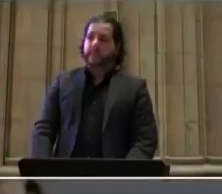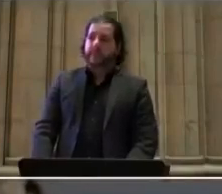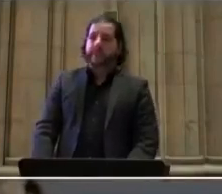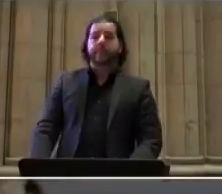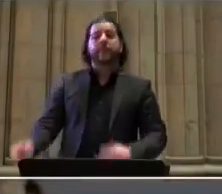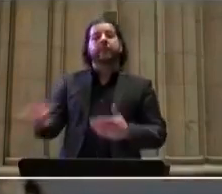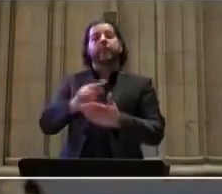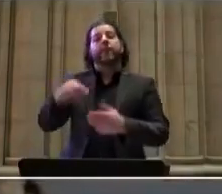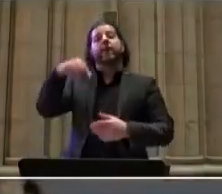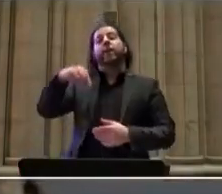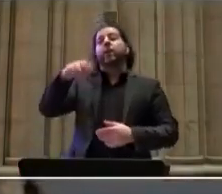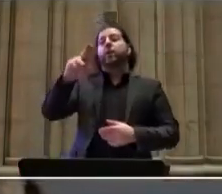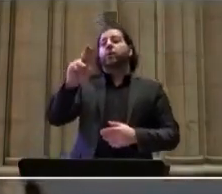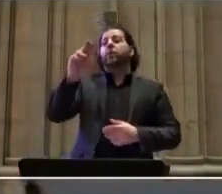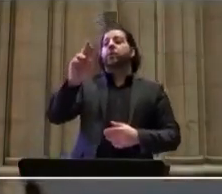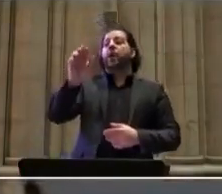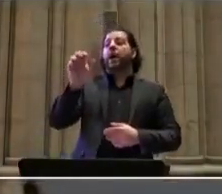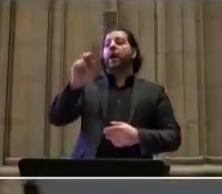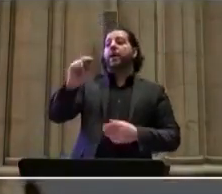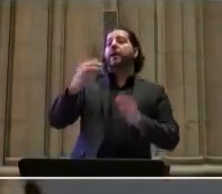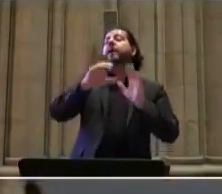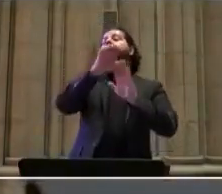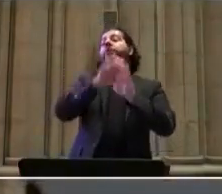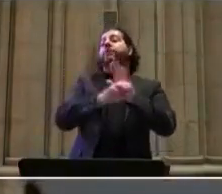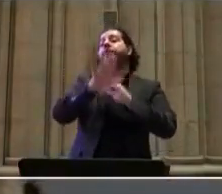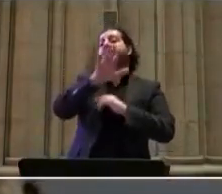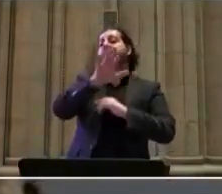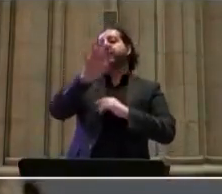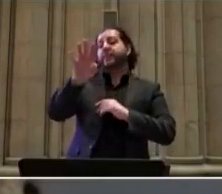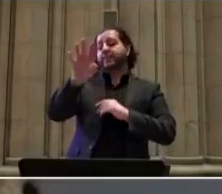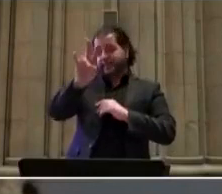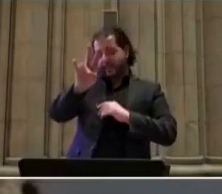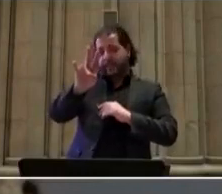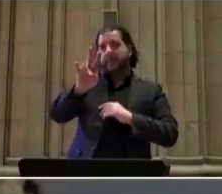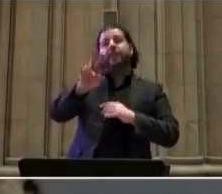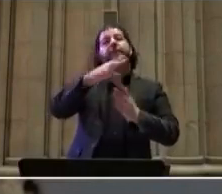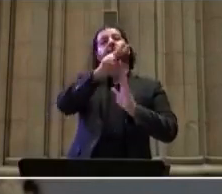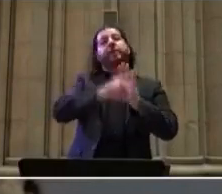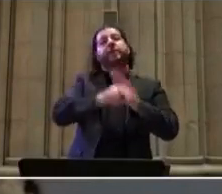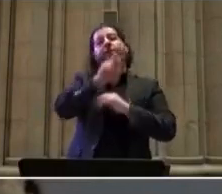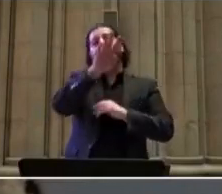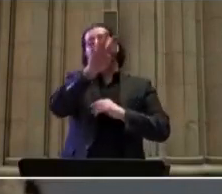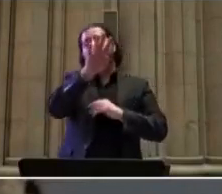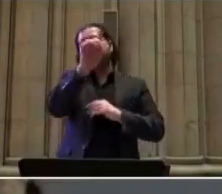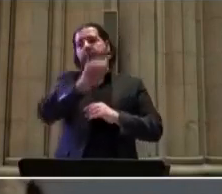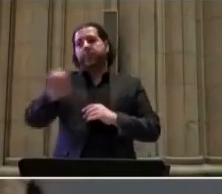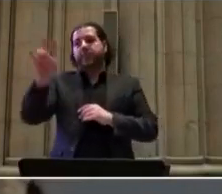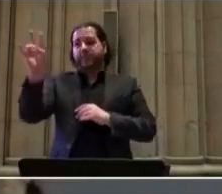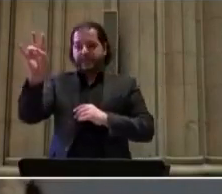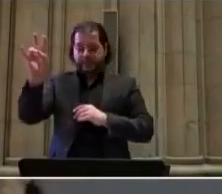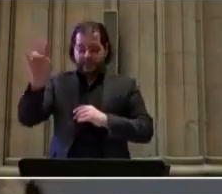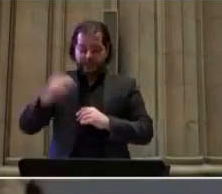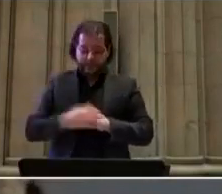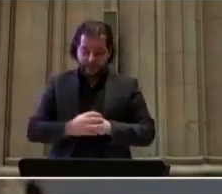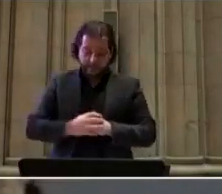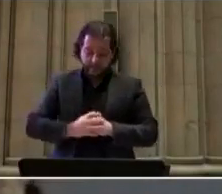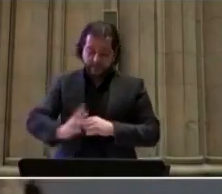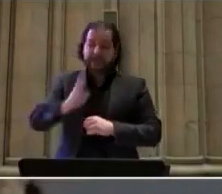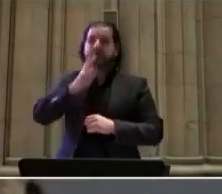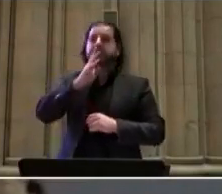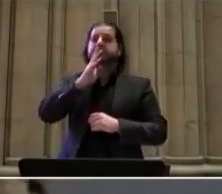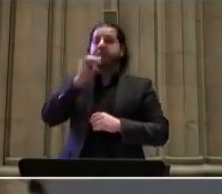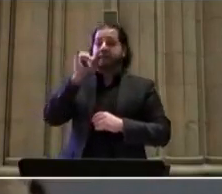From the Holy Quran, chapter 57, verses 4 through 7. Bismillah ar-Rahman